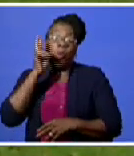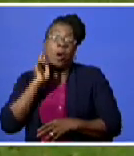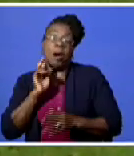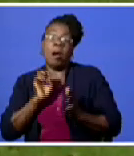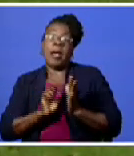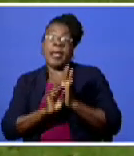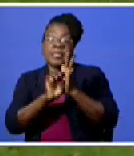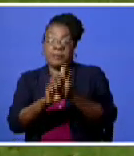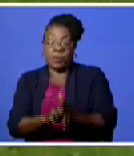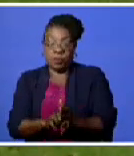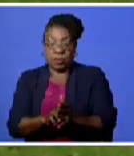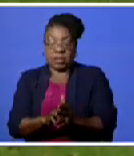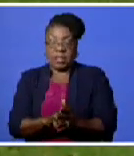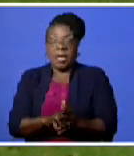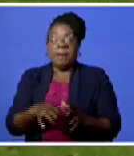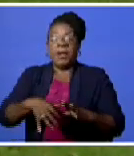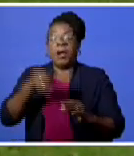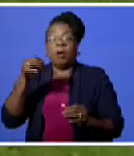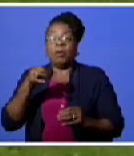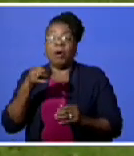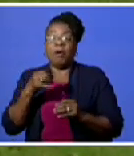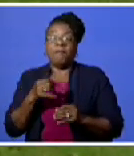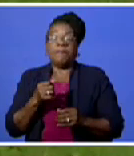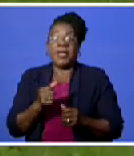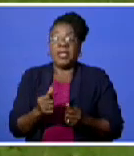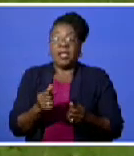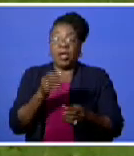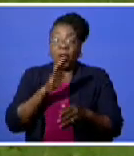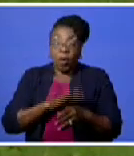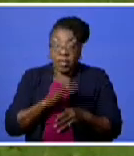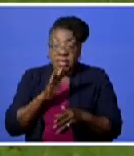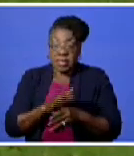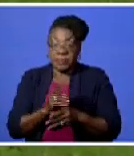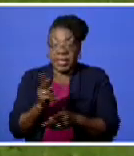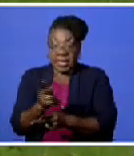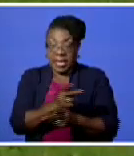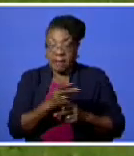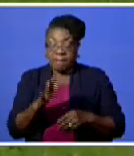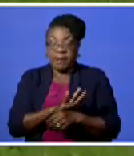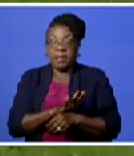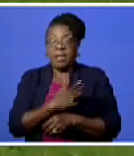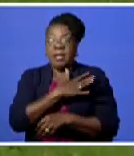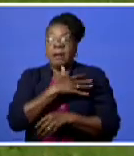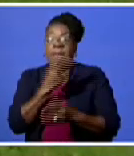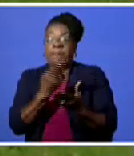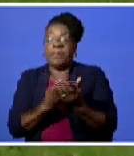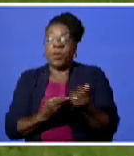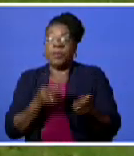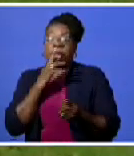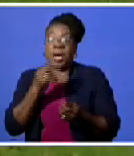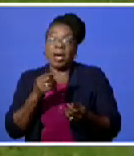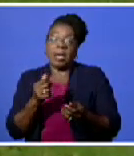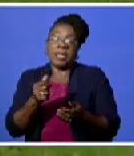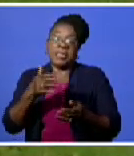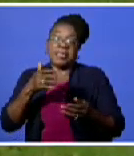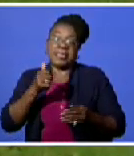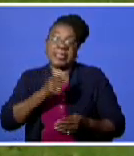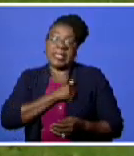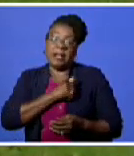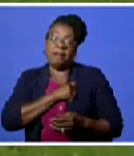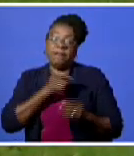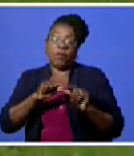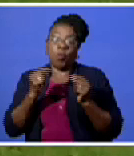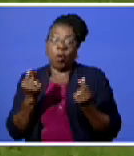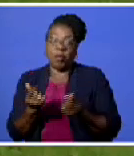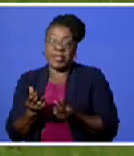and the Deputy Prime Minister will voluntarily enter into self-quarantine until further instructions from the Ministry of Health. This is the